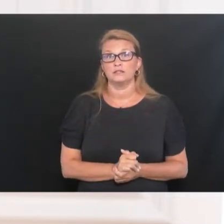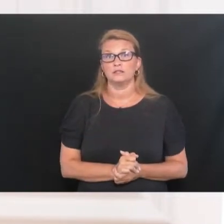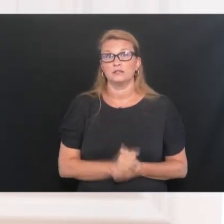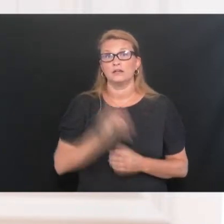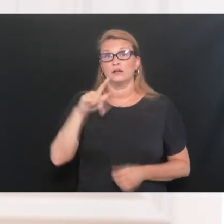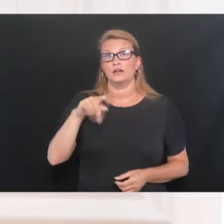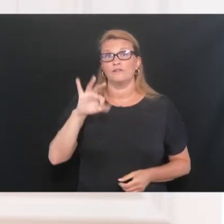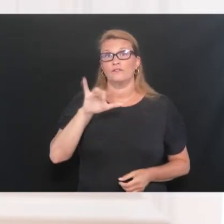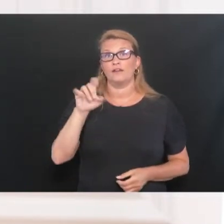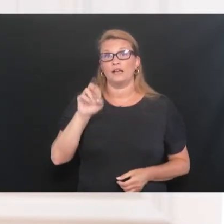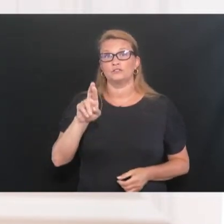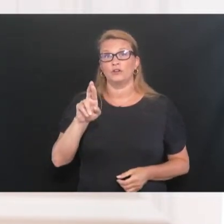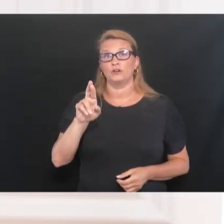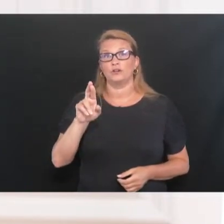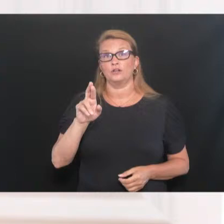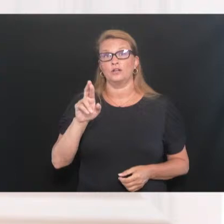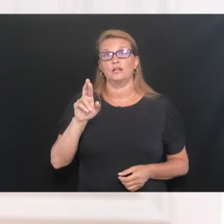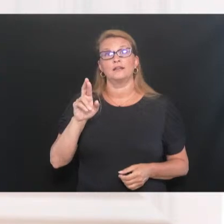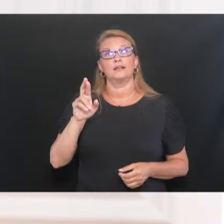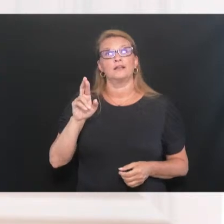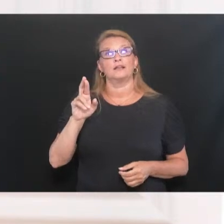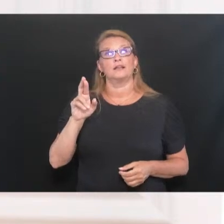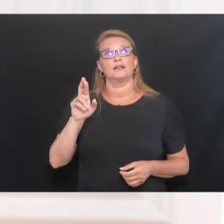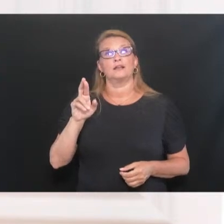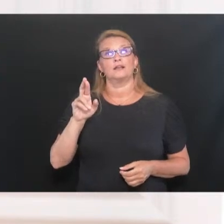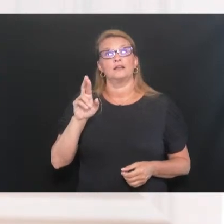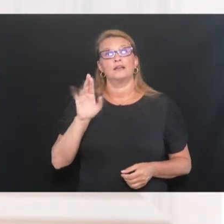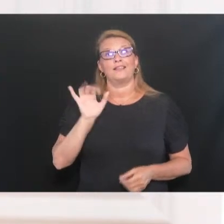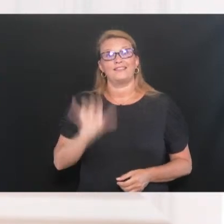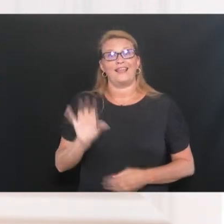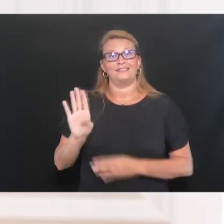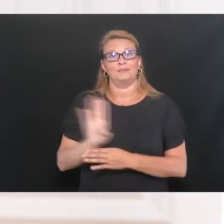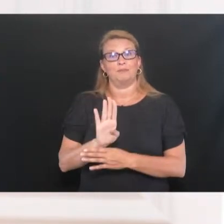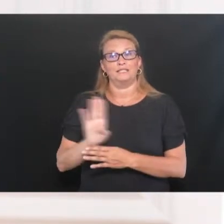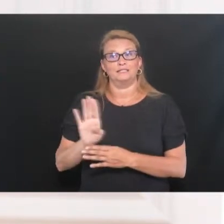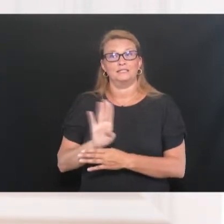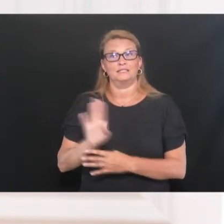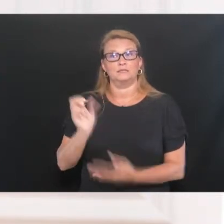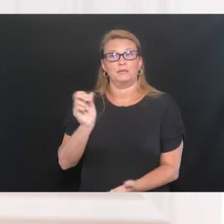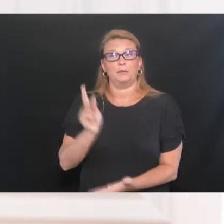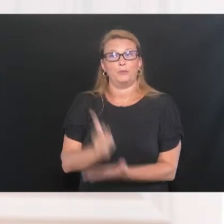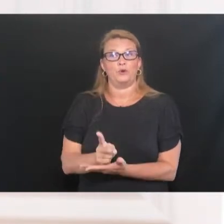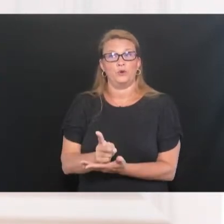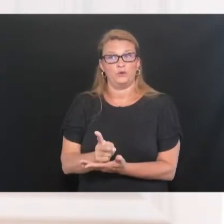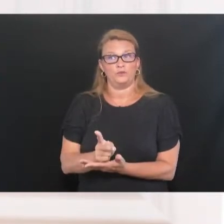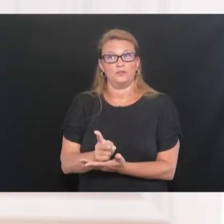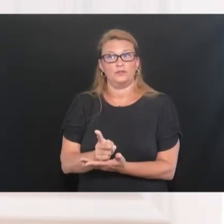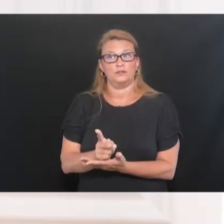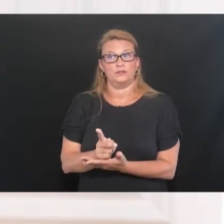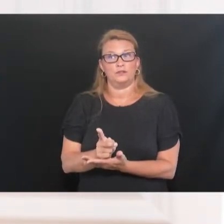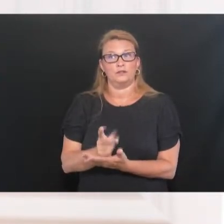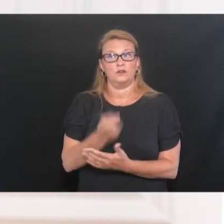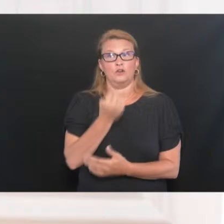Pfizer. Pfizer has also been the company that has been approved for 12 to